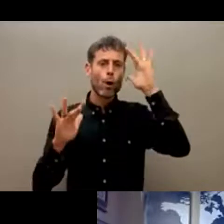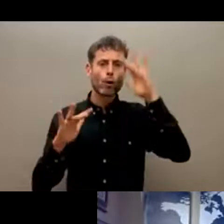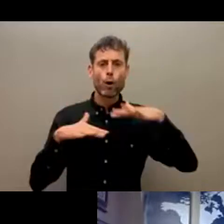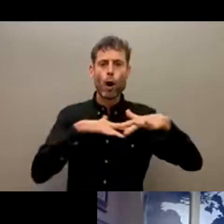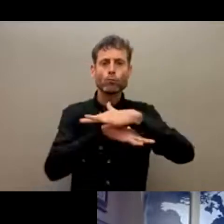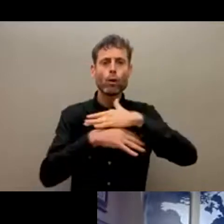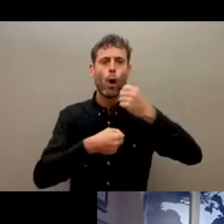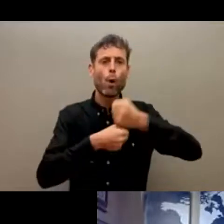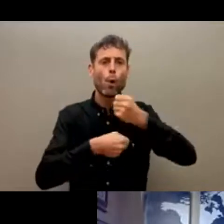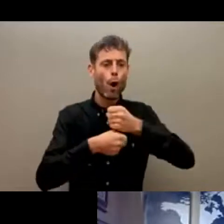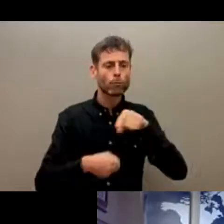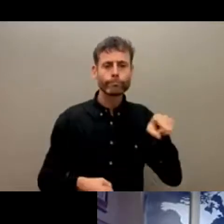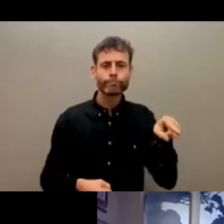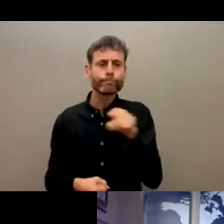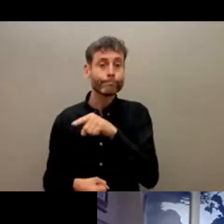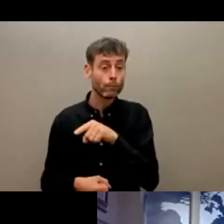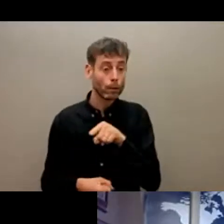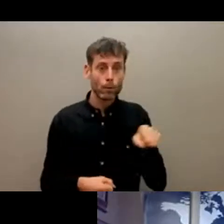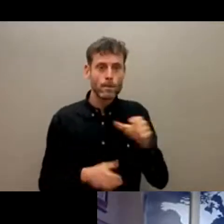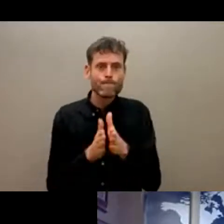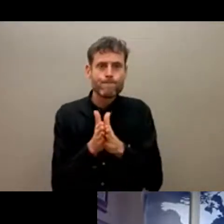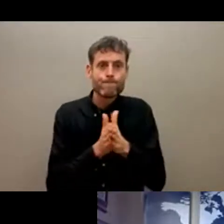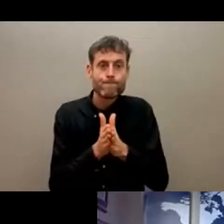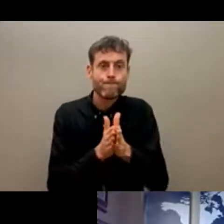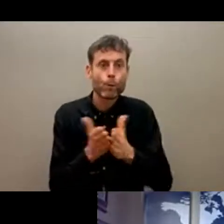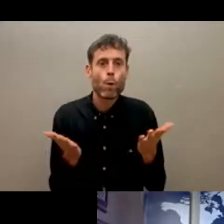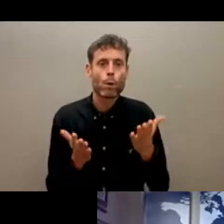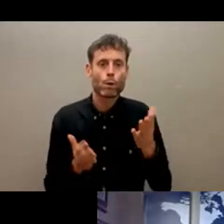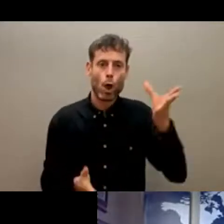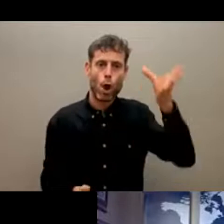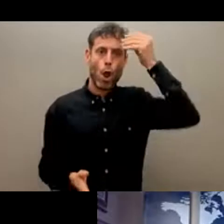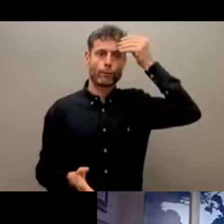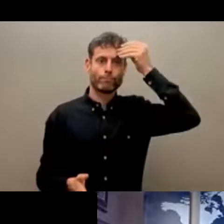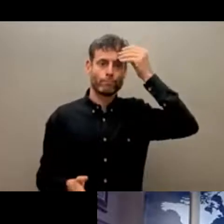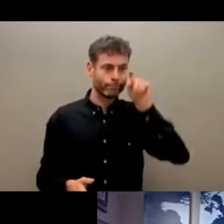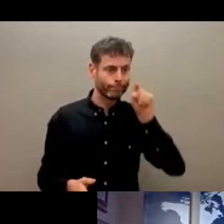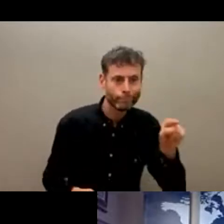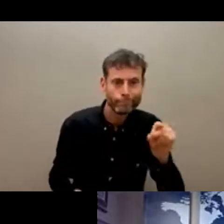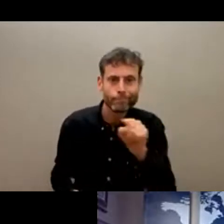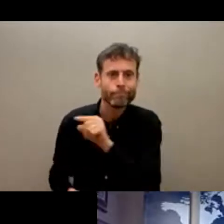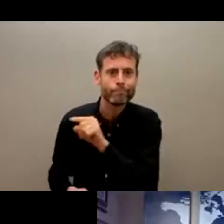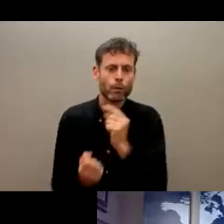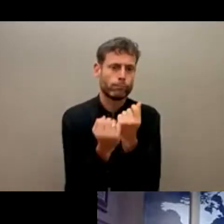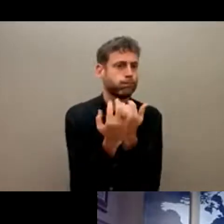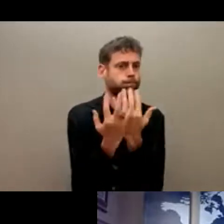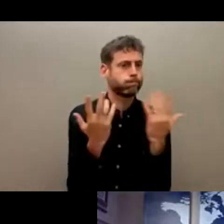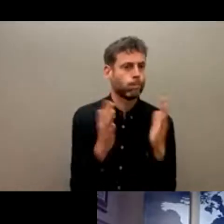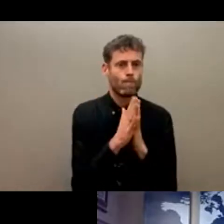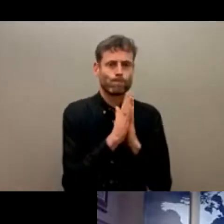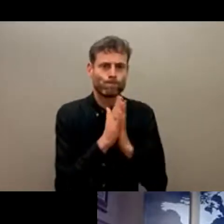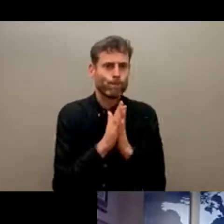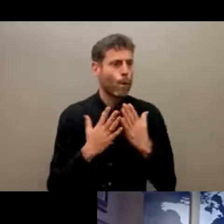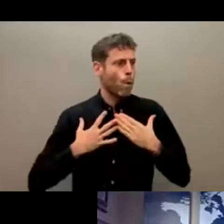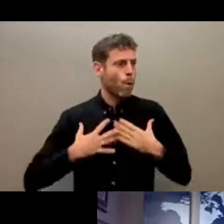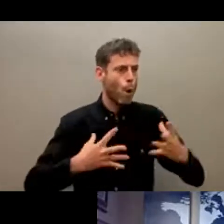organization, that we have strengths as a learning organization. So it helped us to begin really trying to integrate what we're